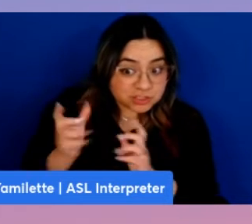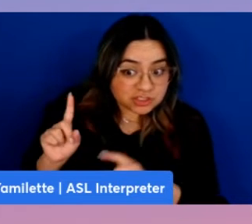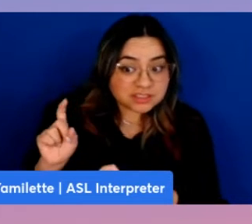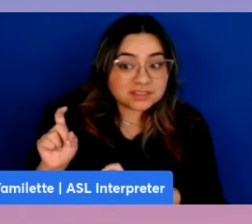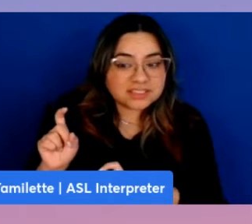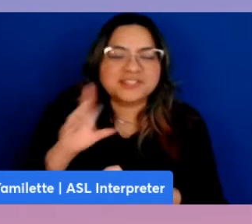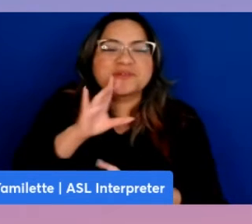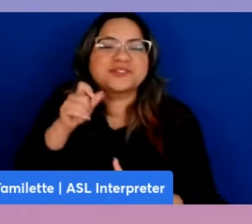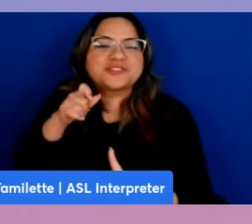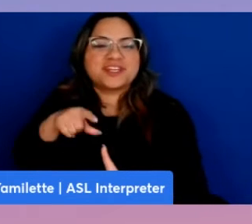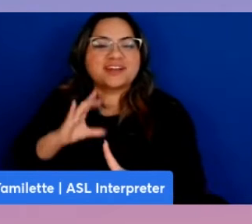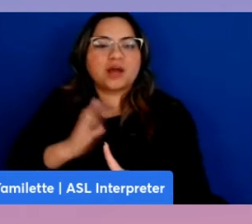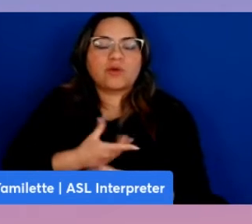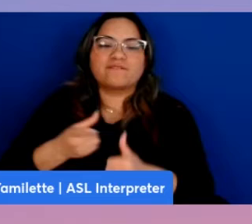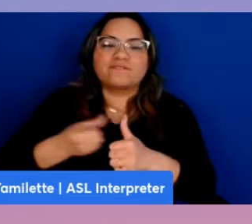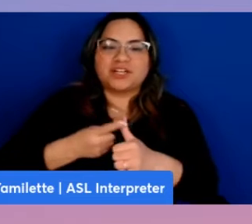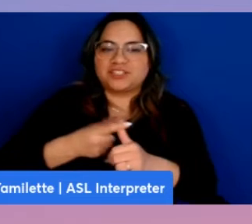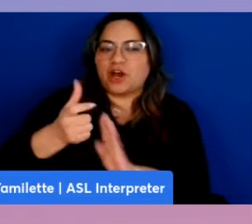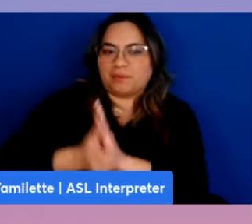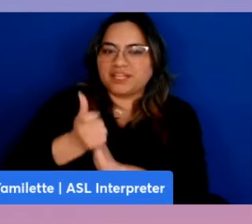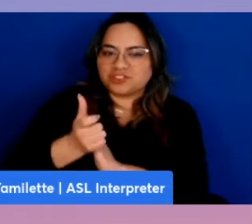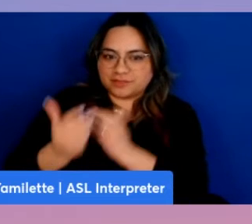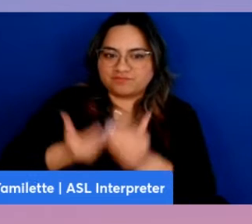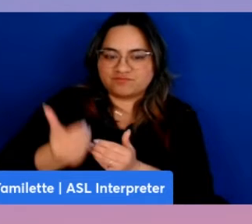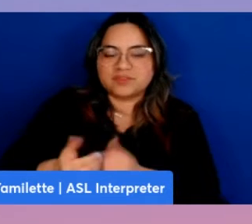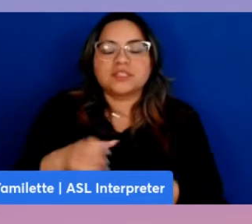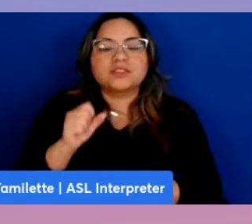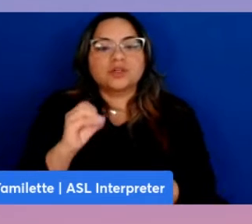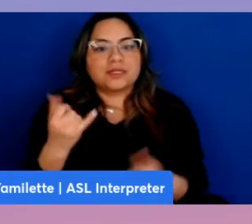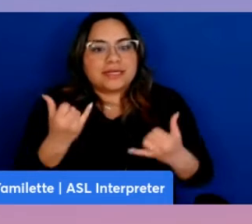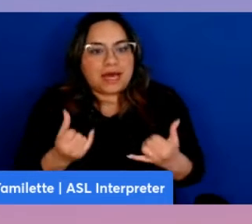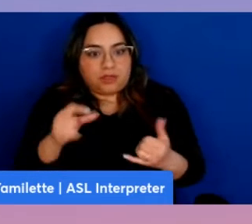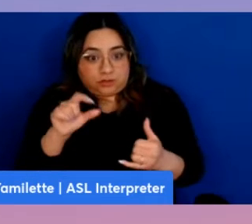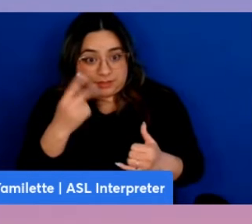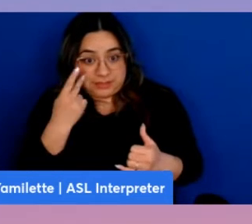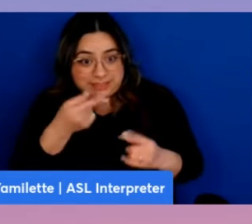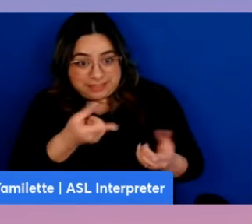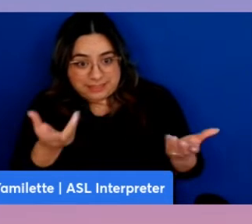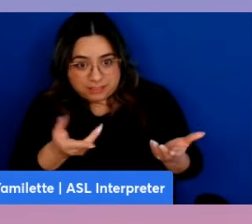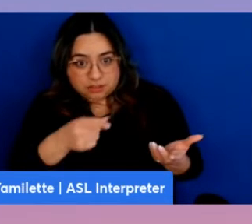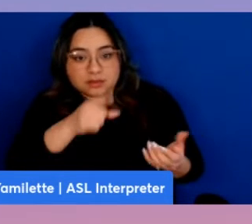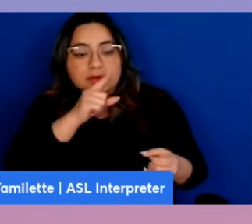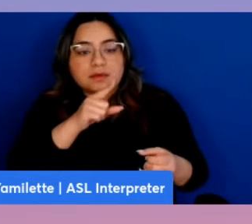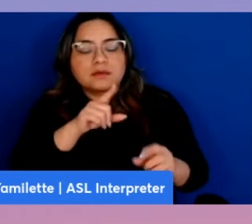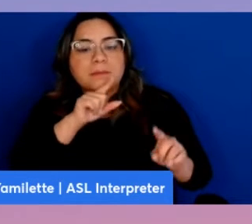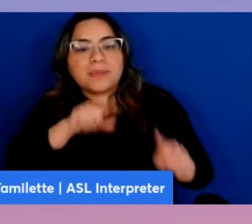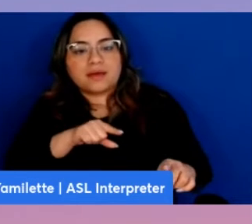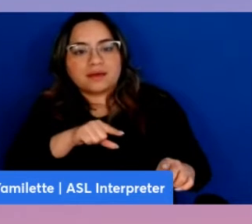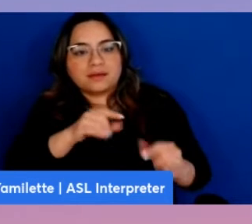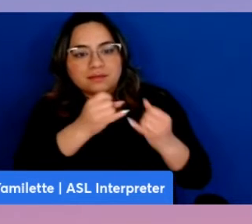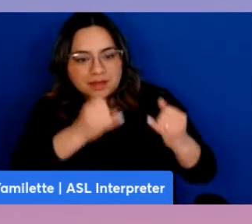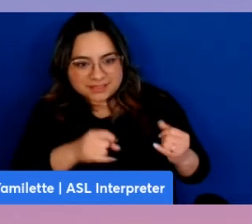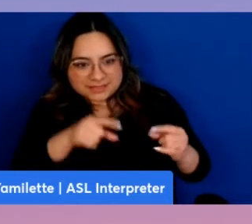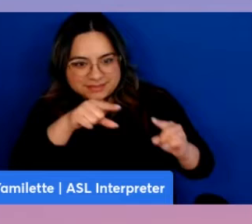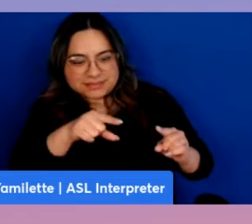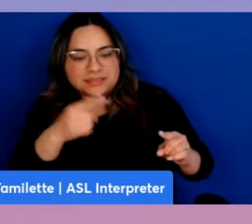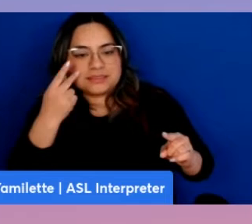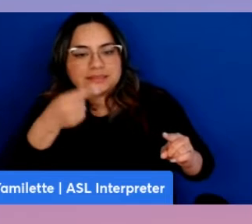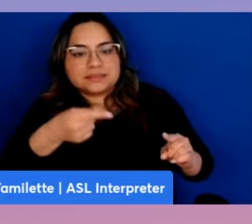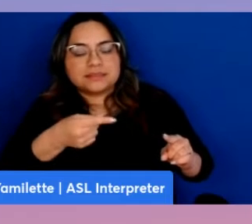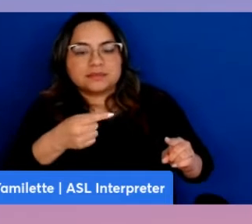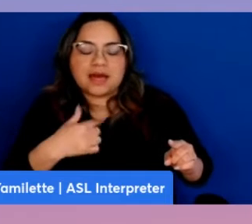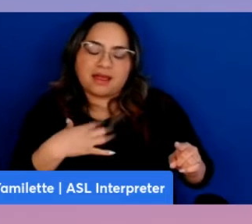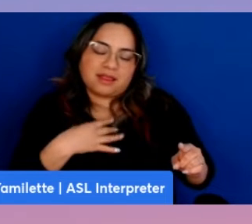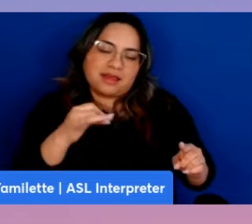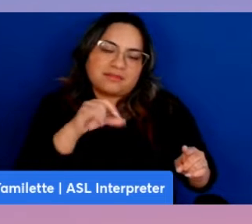our first automation. And we can follow this here in the command line, but also we can do it in the UI. I like in the command line because I like the UI,